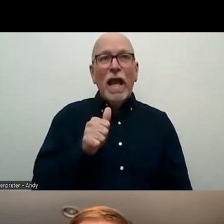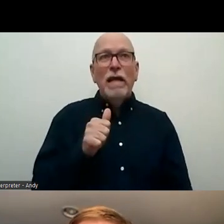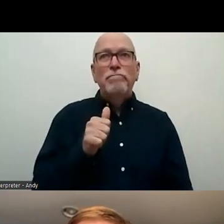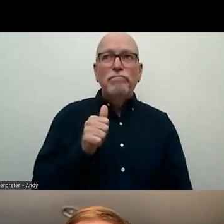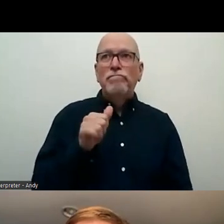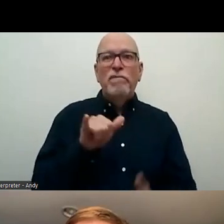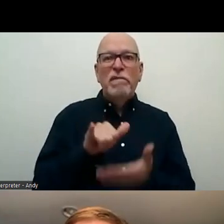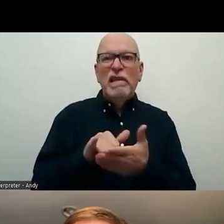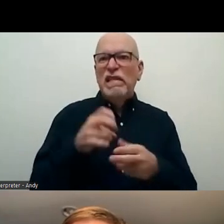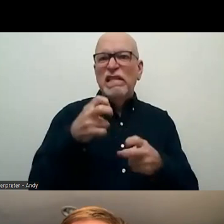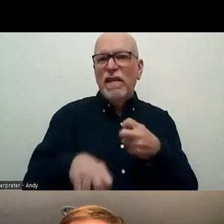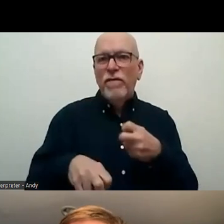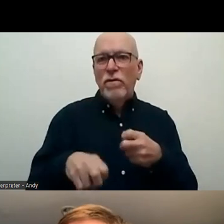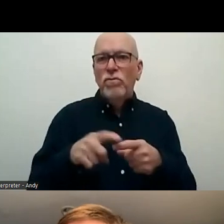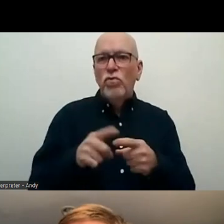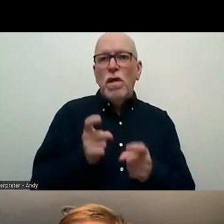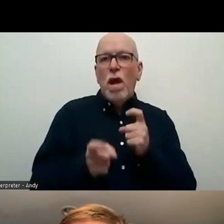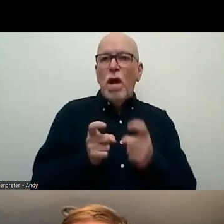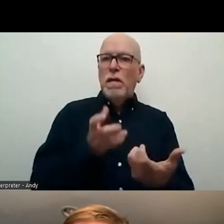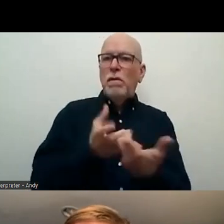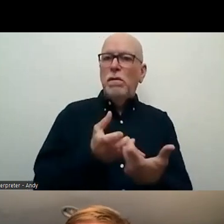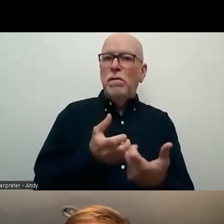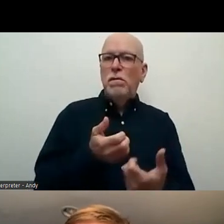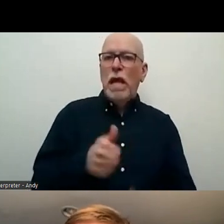that difficult to accommodate disabilities?